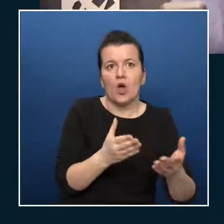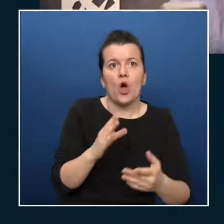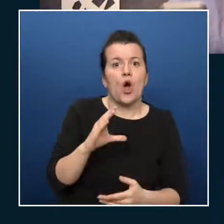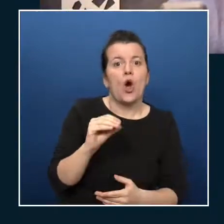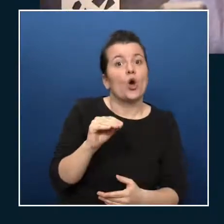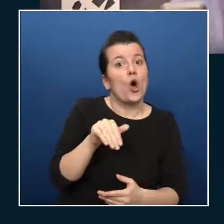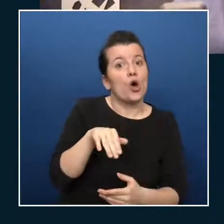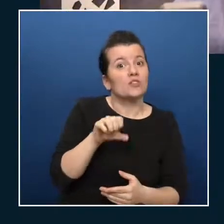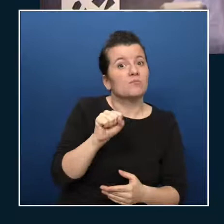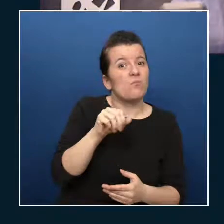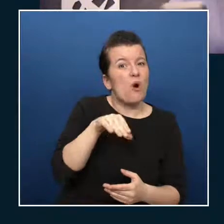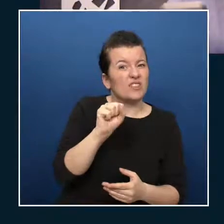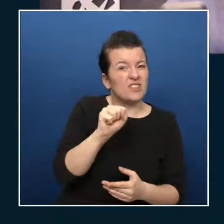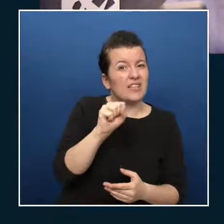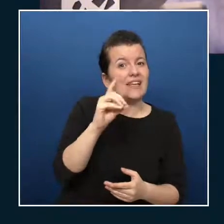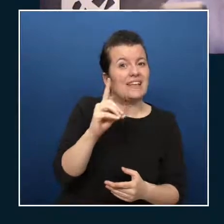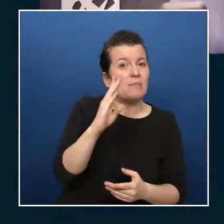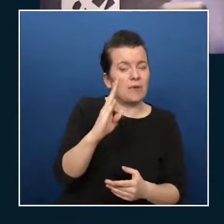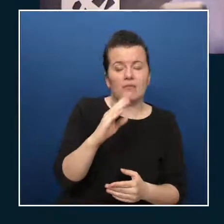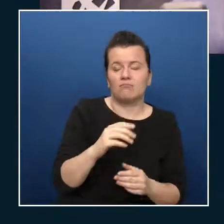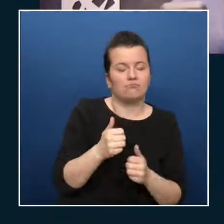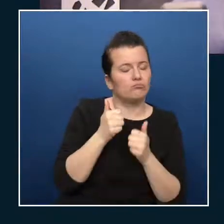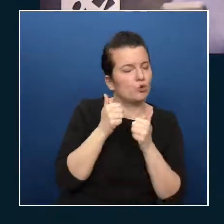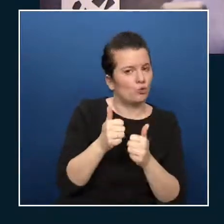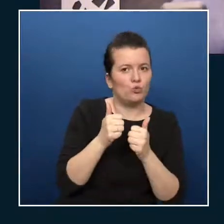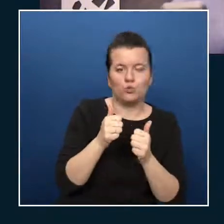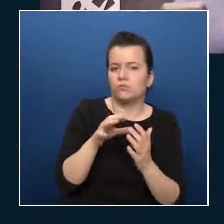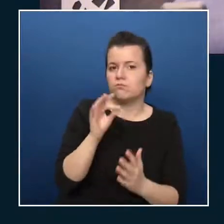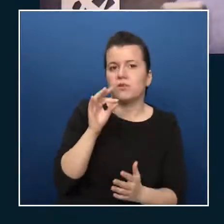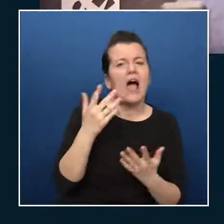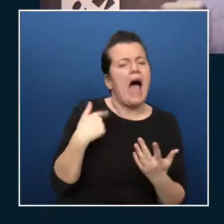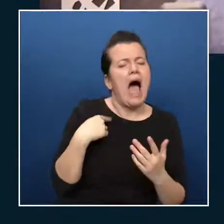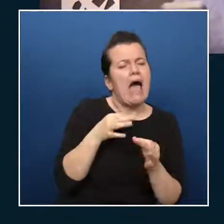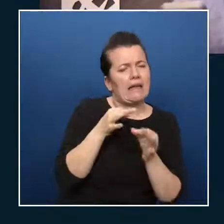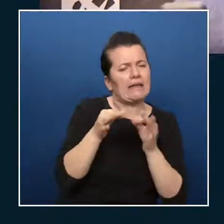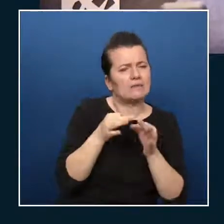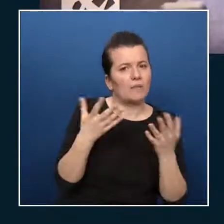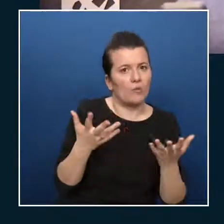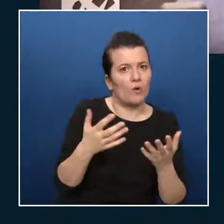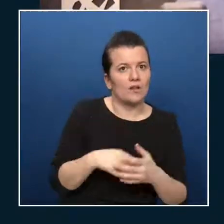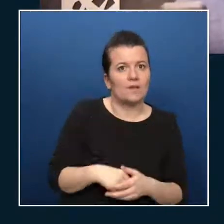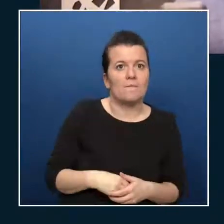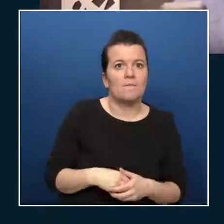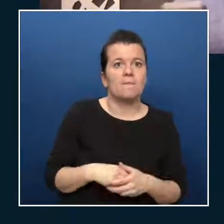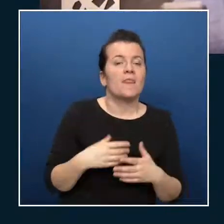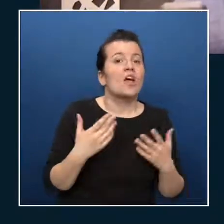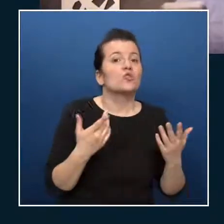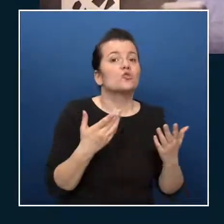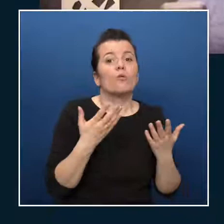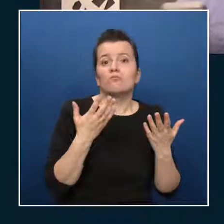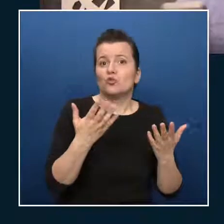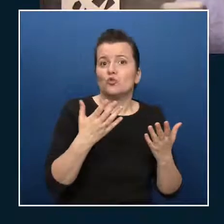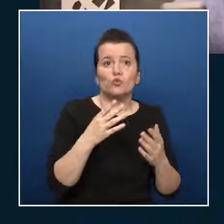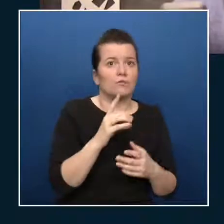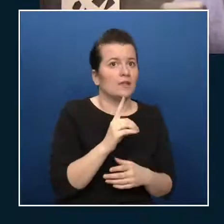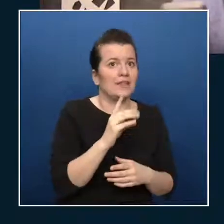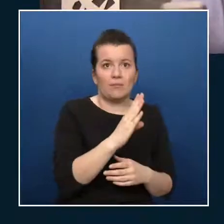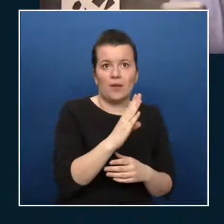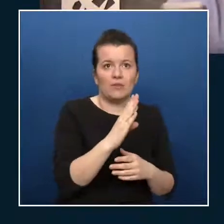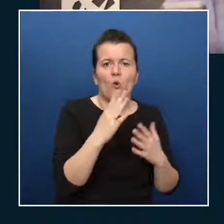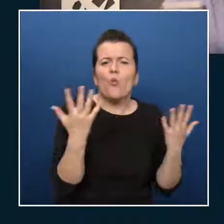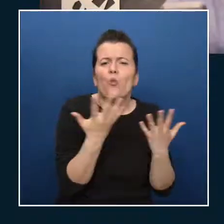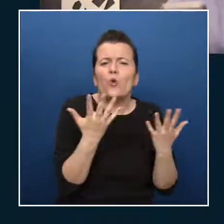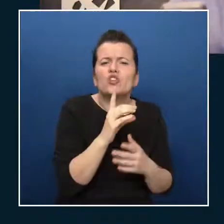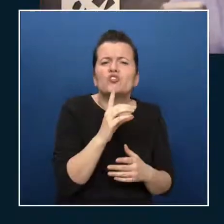choice, and I'll explain why. Now, when you're choosing whether you should self-host your database or which service you should use for your